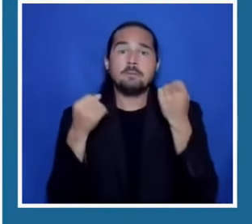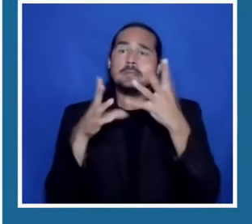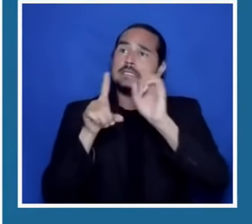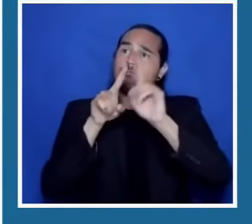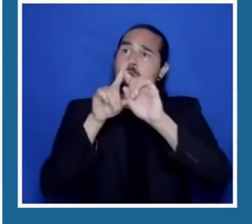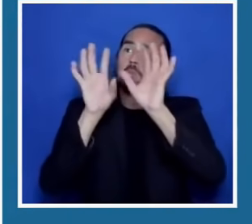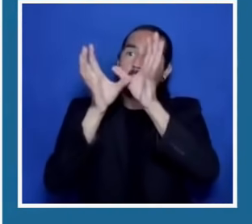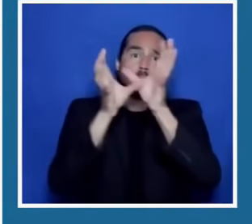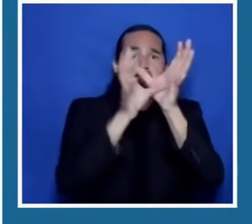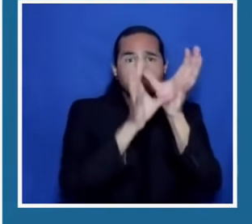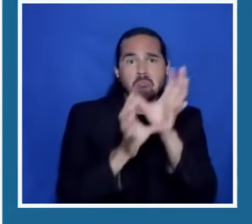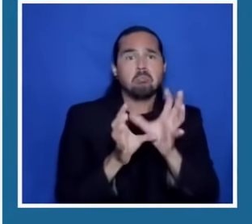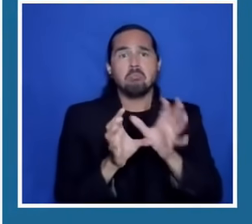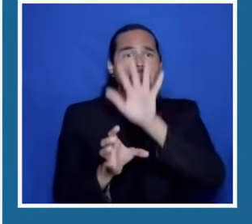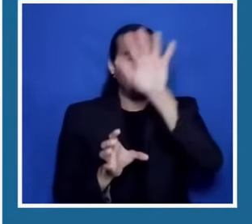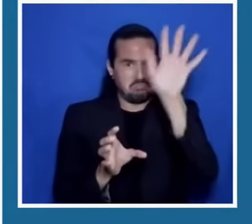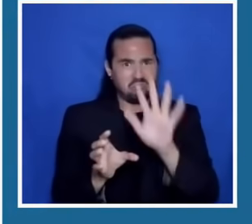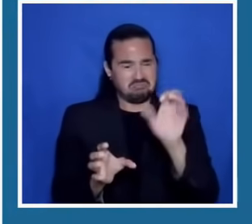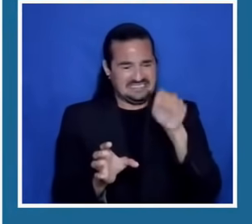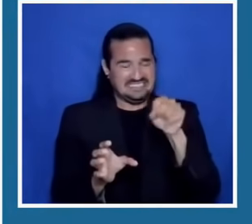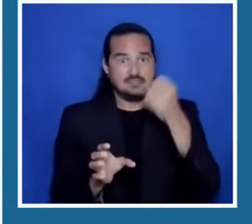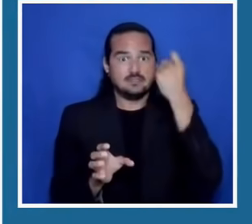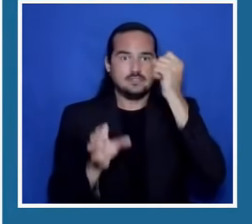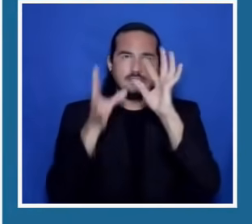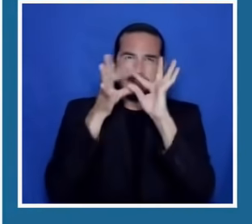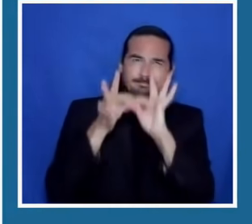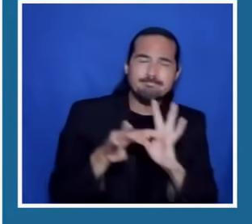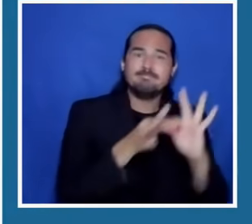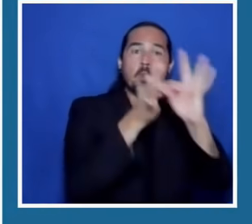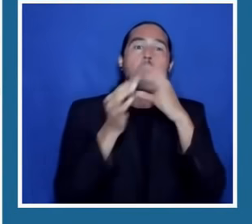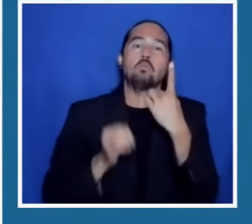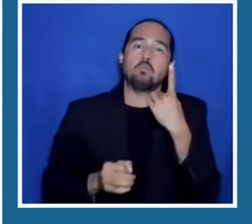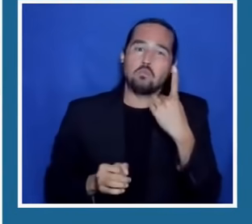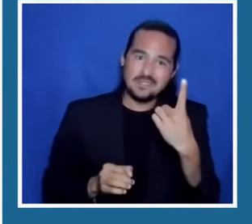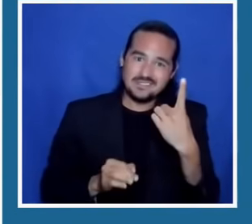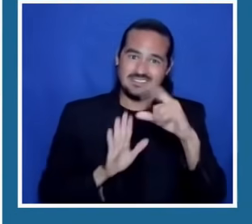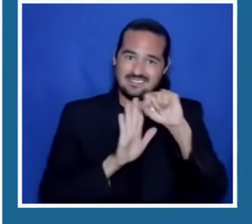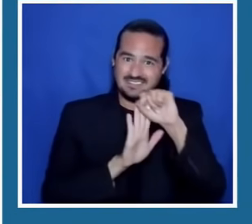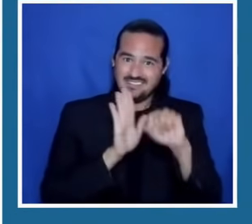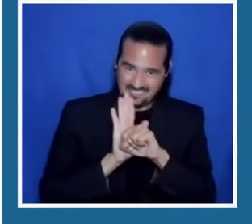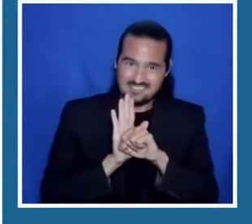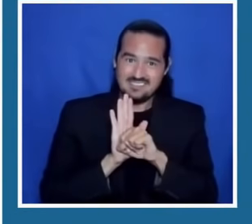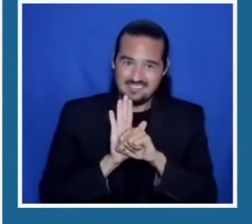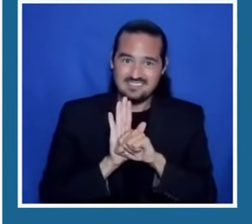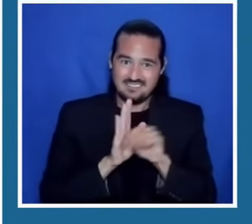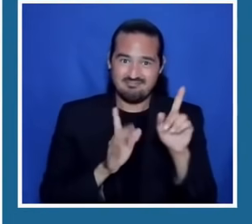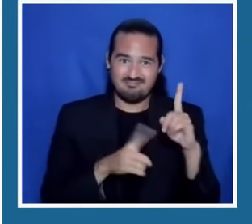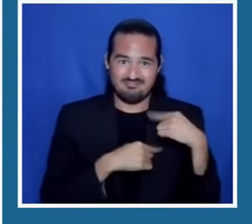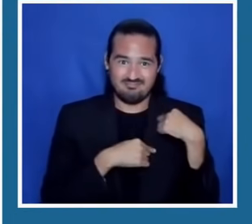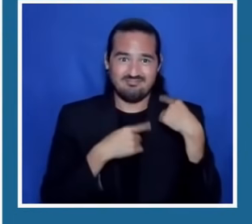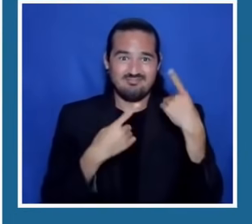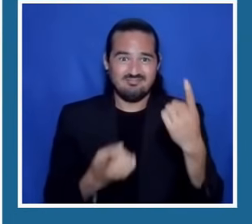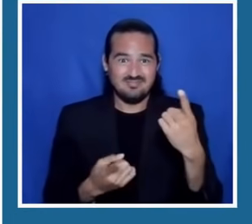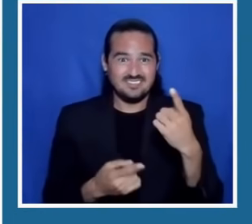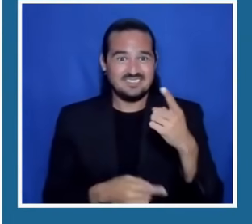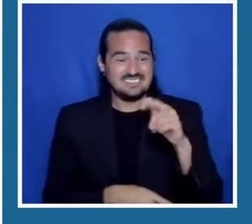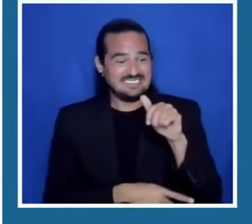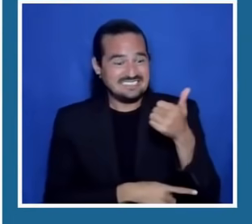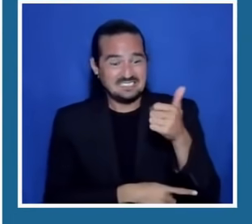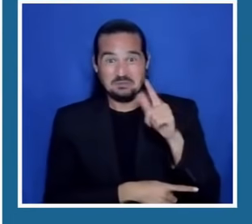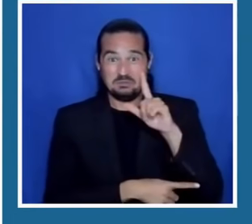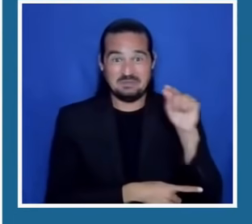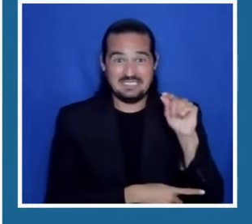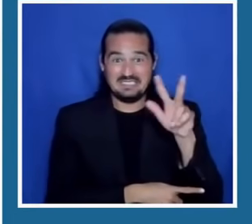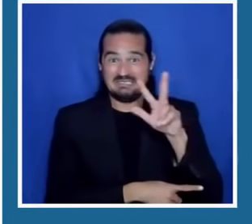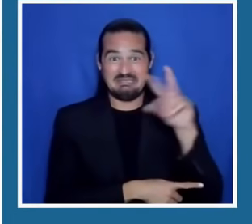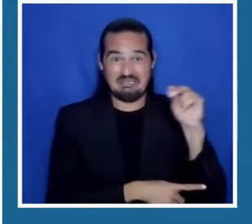to make the progress we have made over the course of the last number of decades, to lead the nation in a